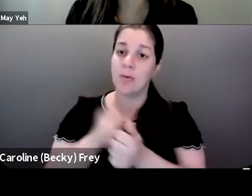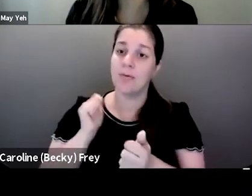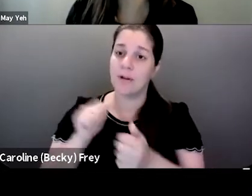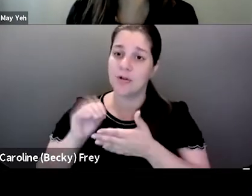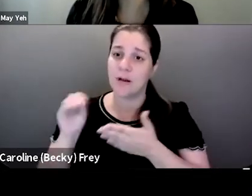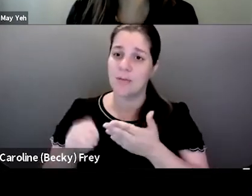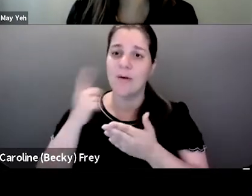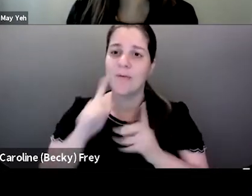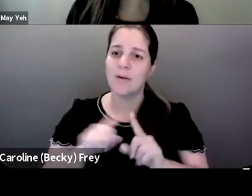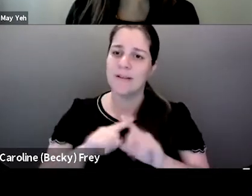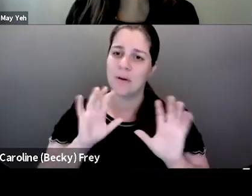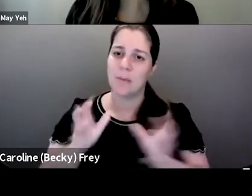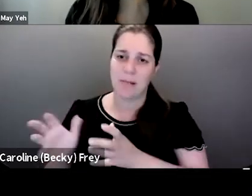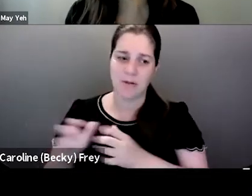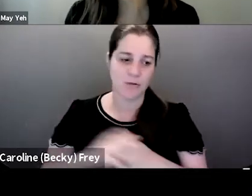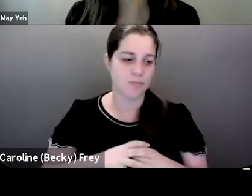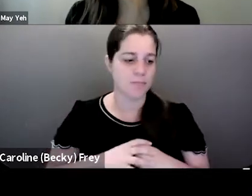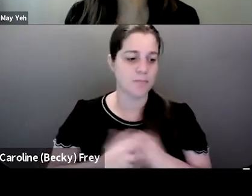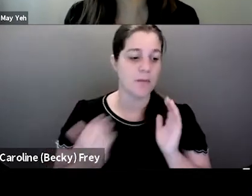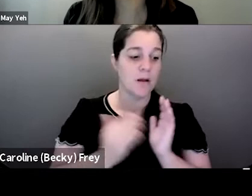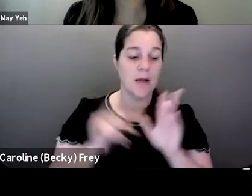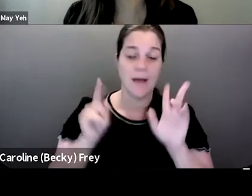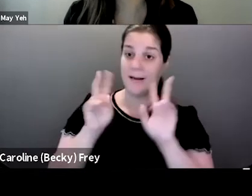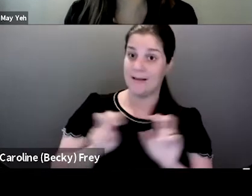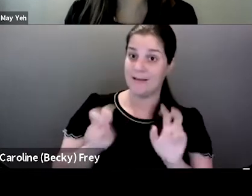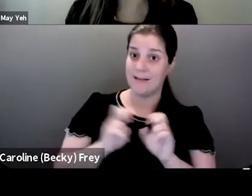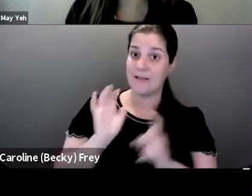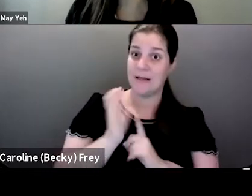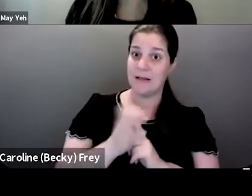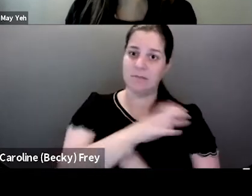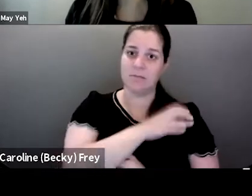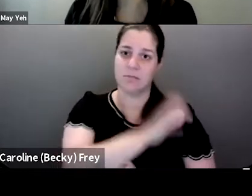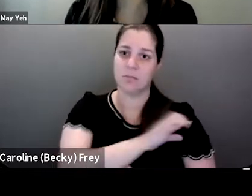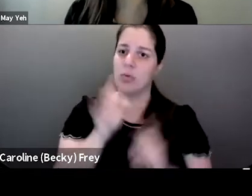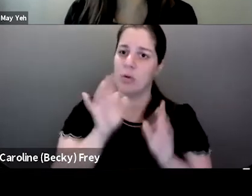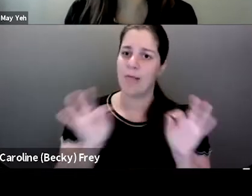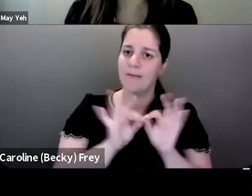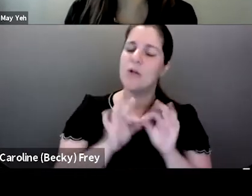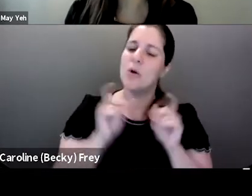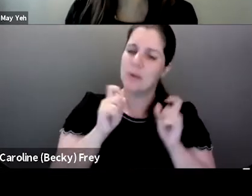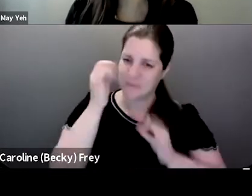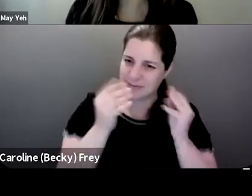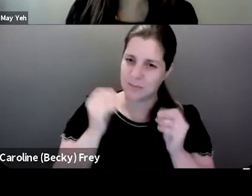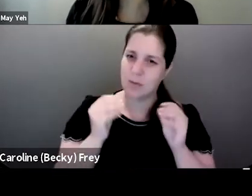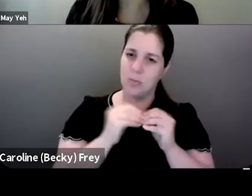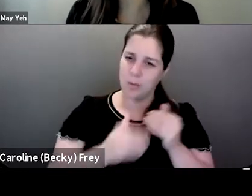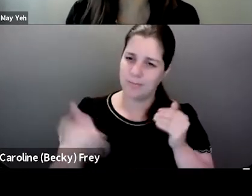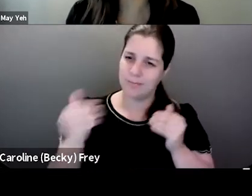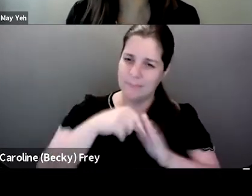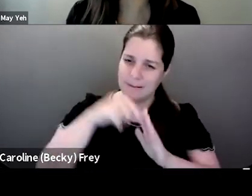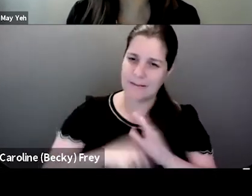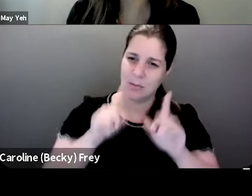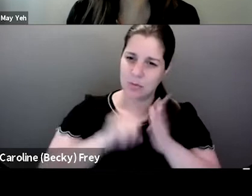culturally diverse populations. Ascertaining clinically and culturally relevant dimensions may require further research, literature review, and consultation